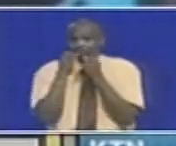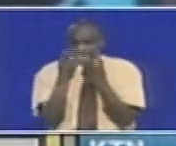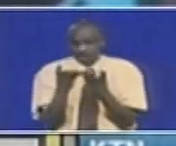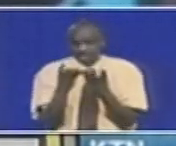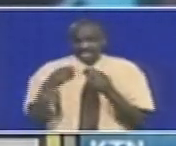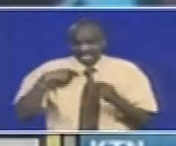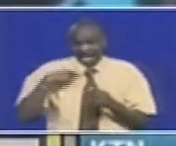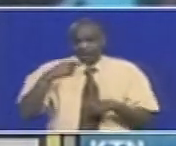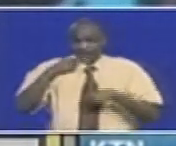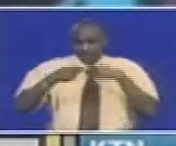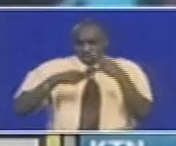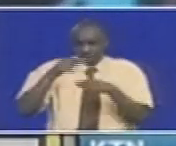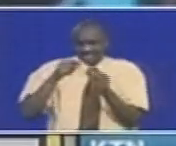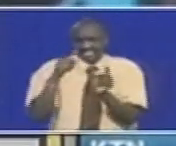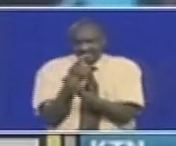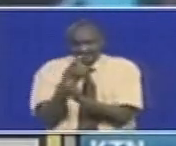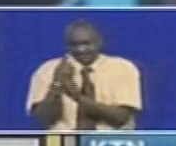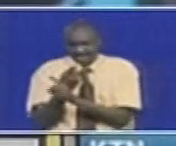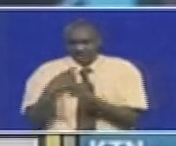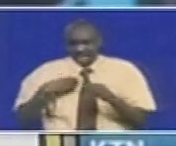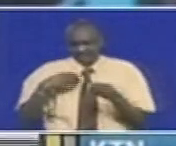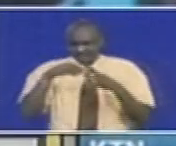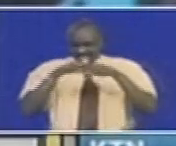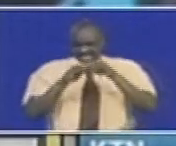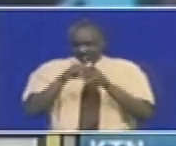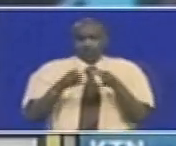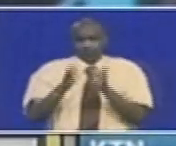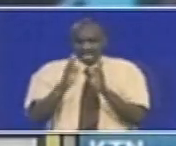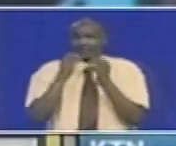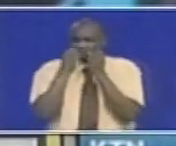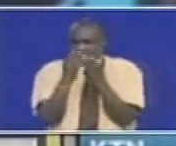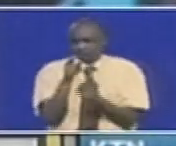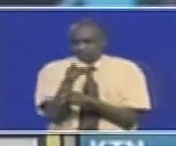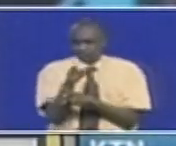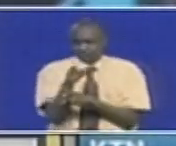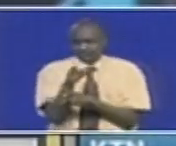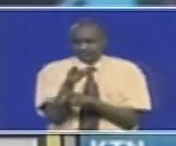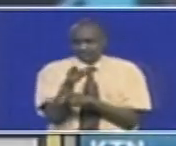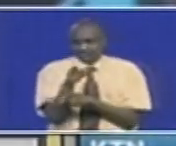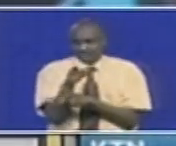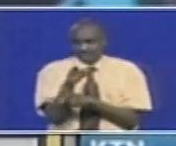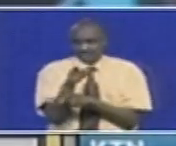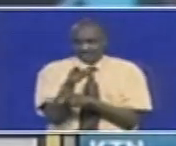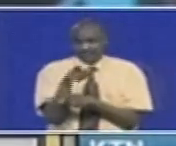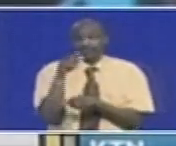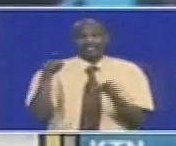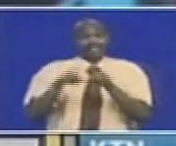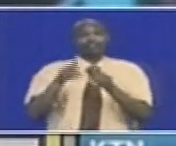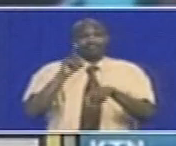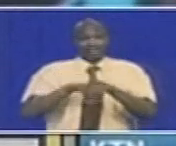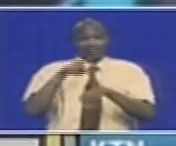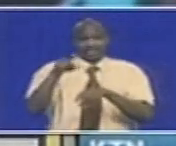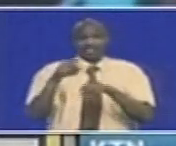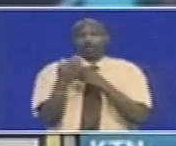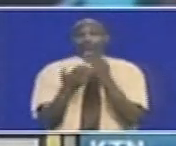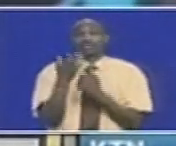able to process in a very defined and a very flexible way information. And yet at the same time, those systems were